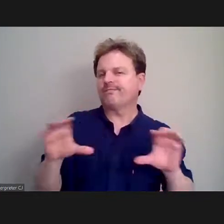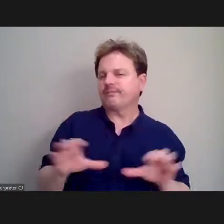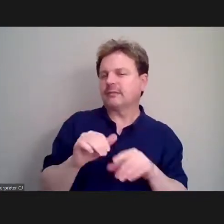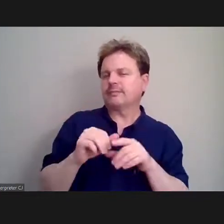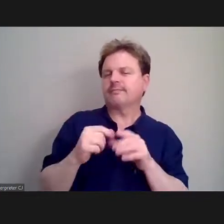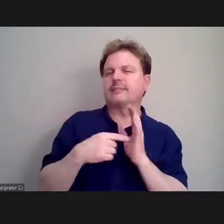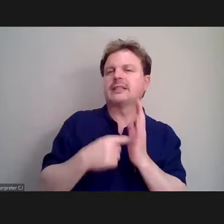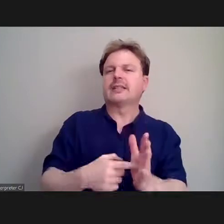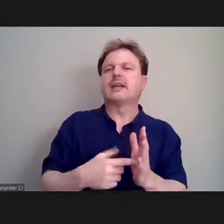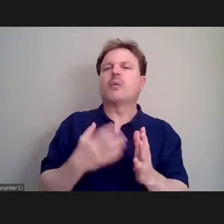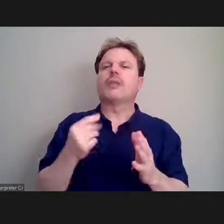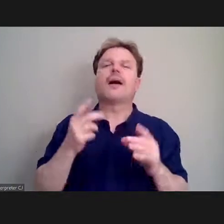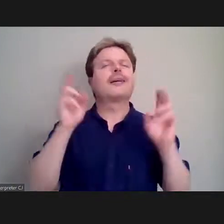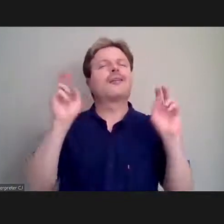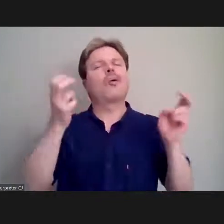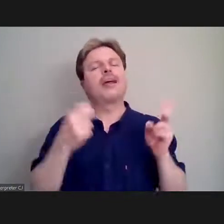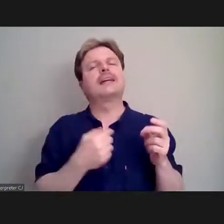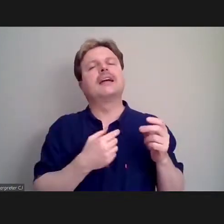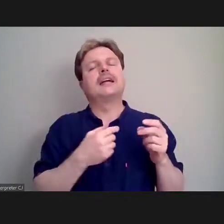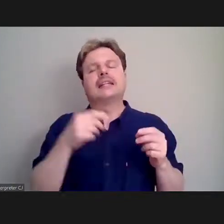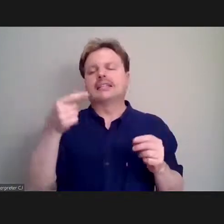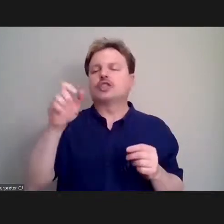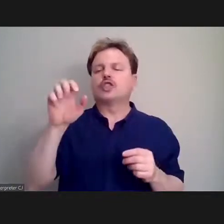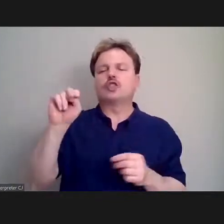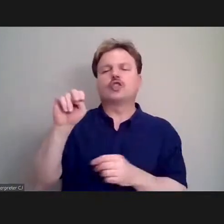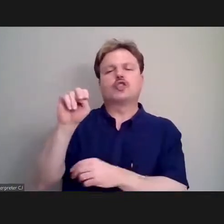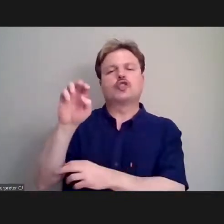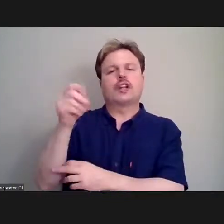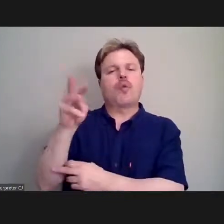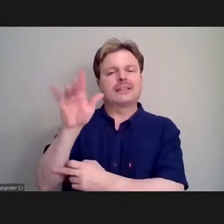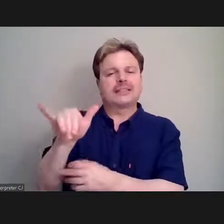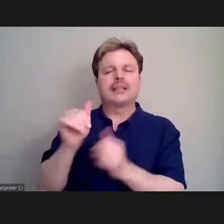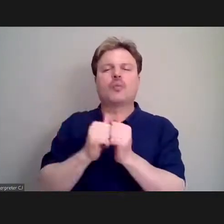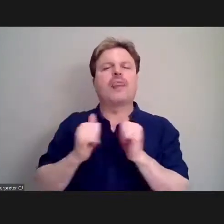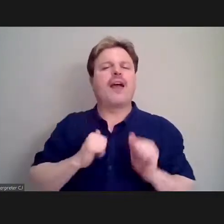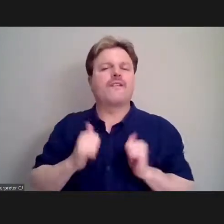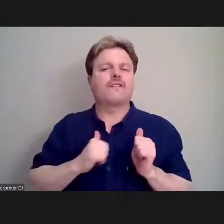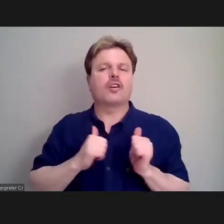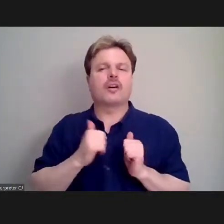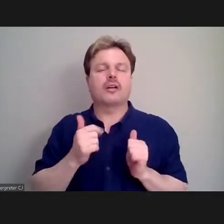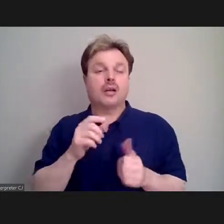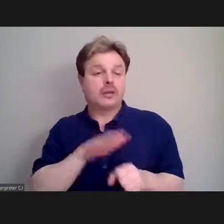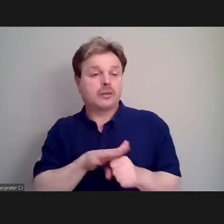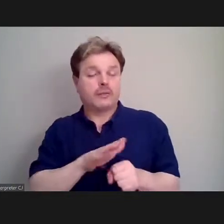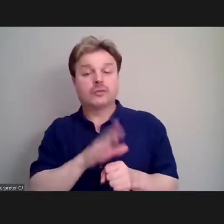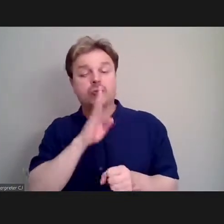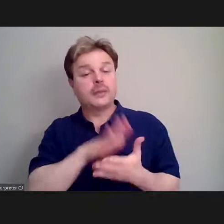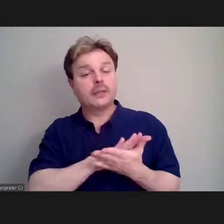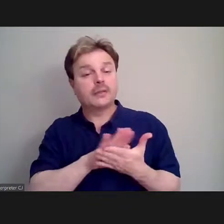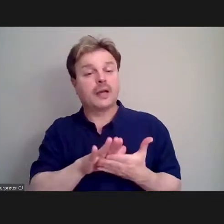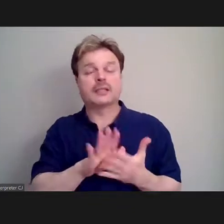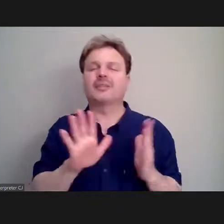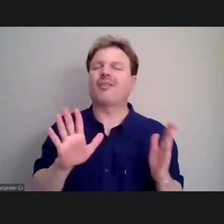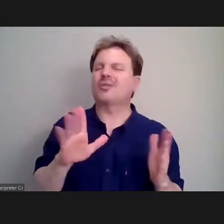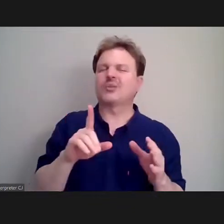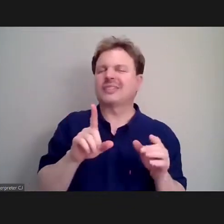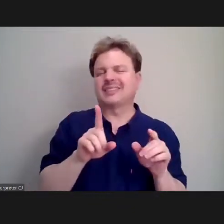generosity with effort. Like, it's not just enough to try to be nice, because that can also be paternalistic